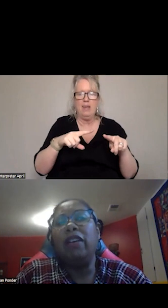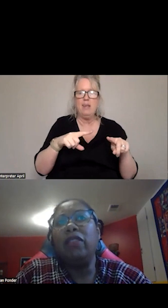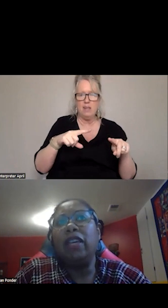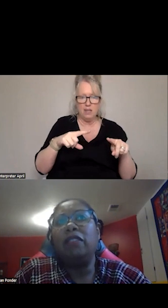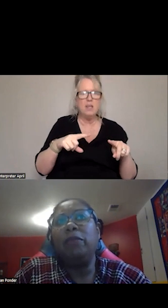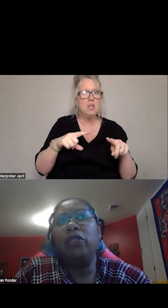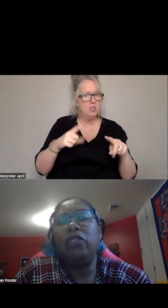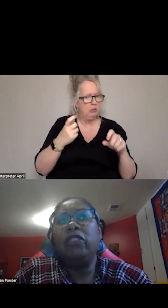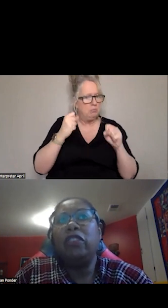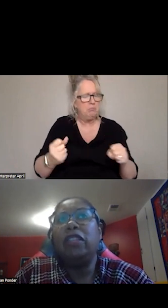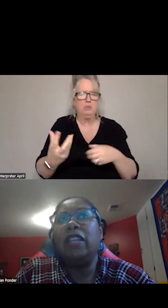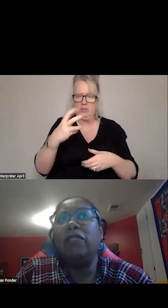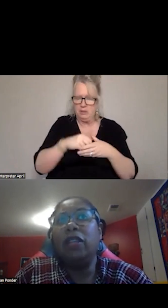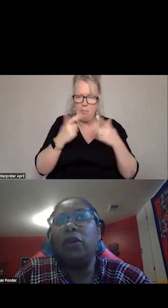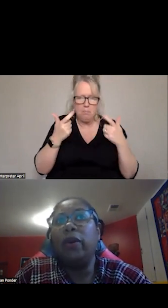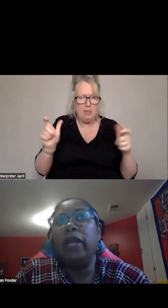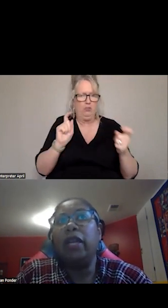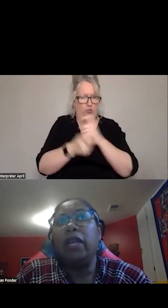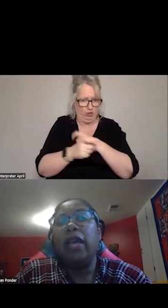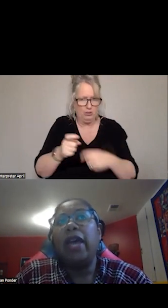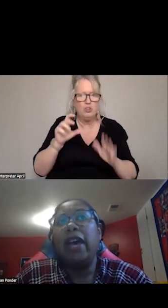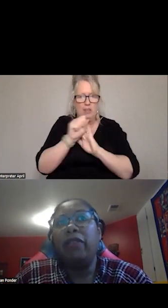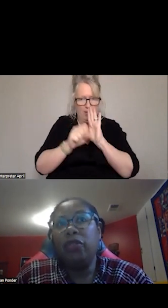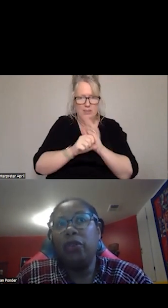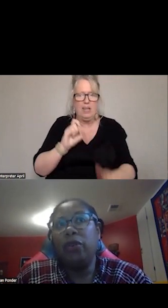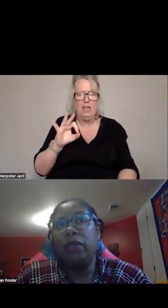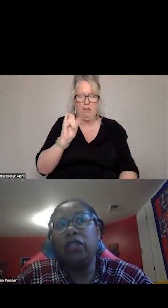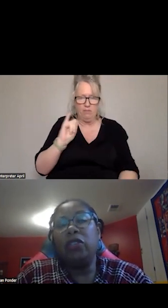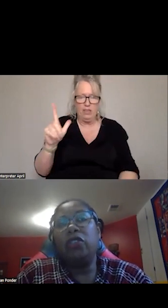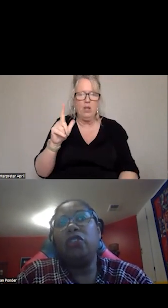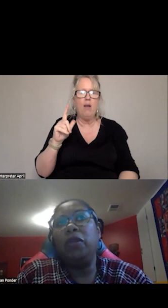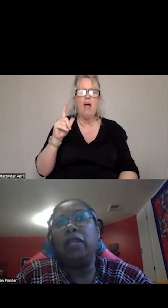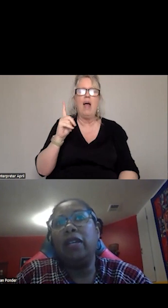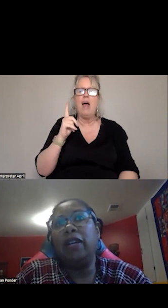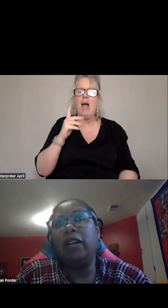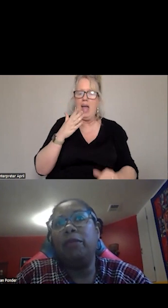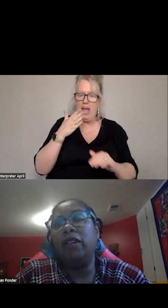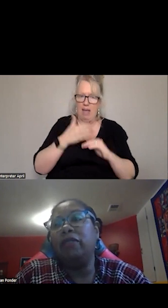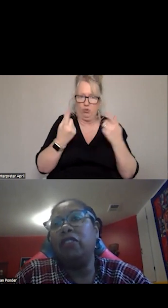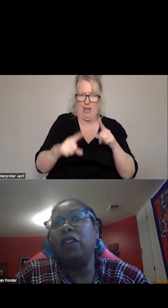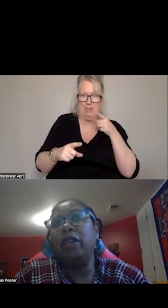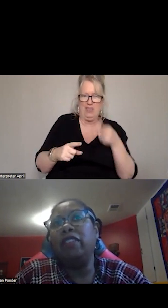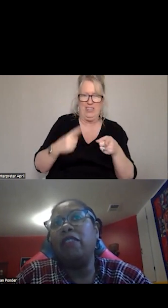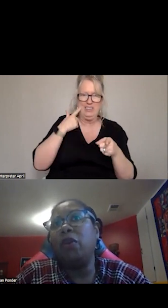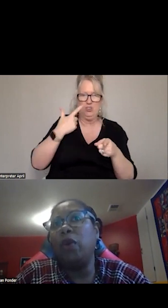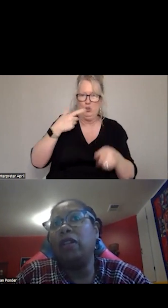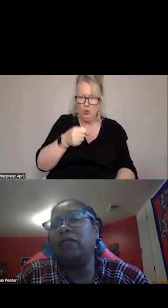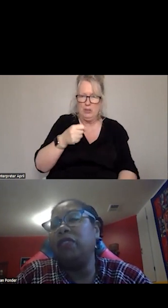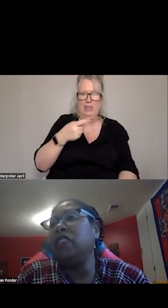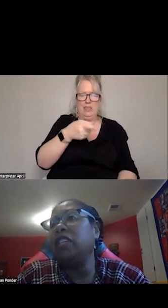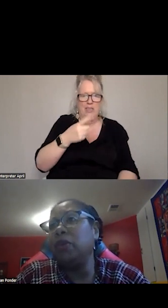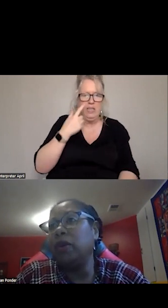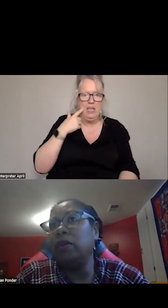pretty heavily and got some major changes in the state of Illinois after this shooting of this young man, Stephon